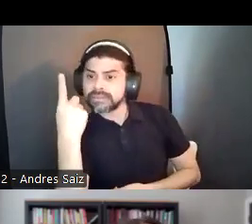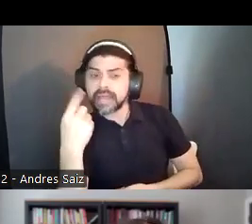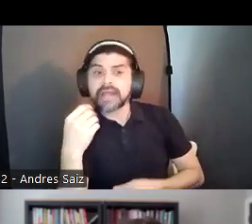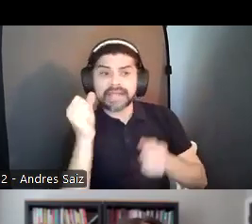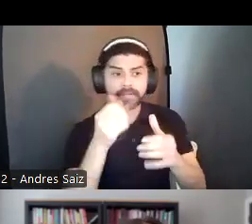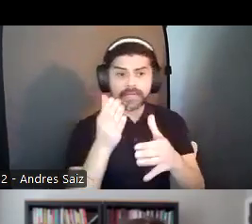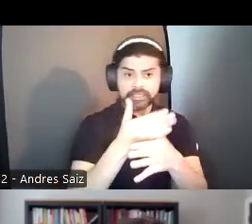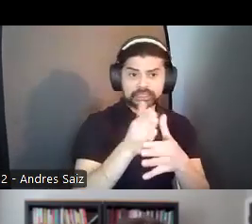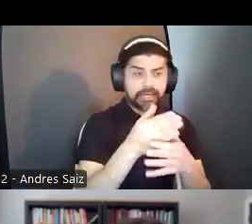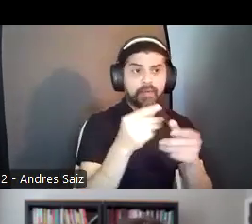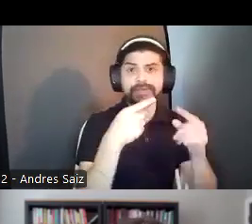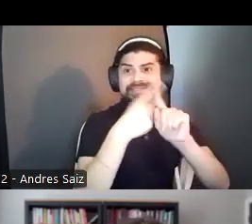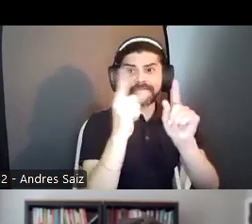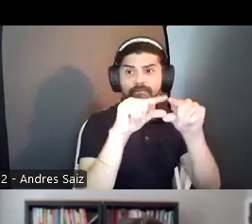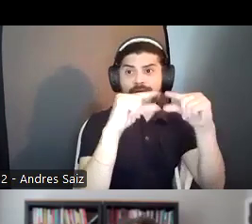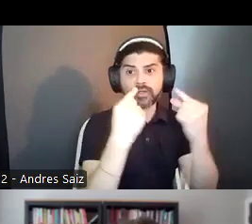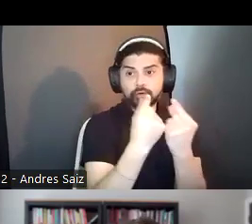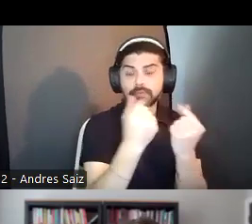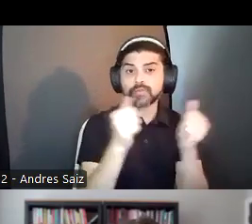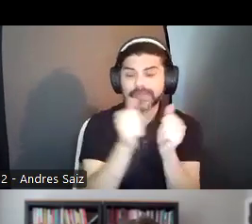with a key audience being the incoming administration.